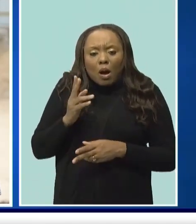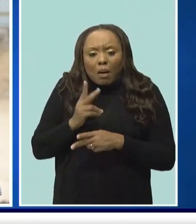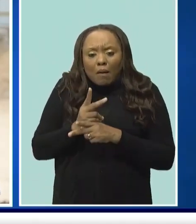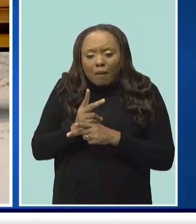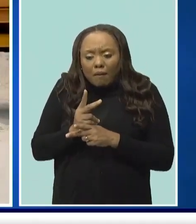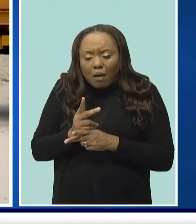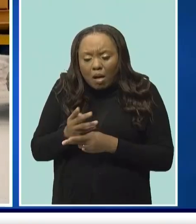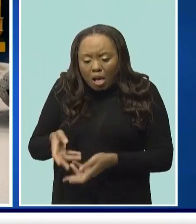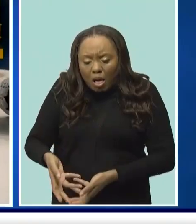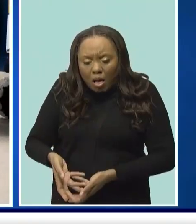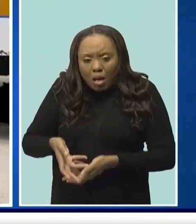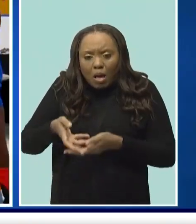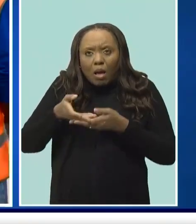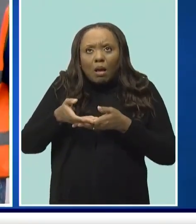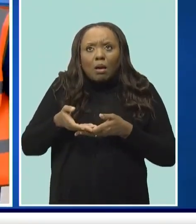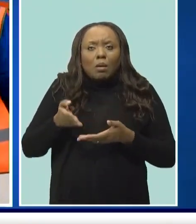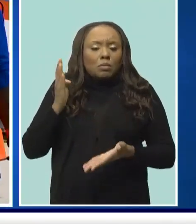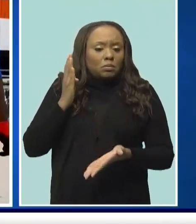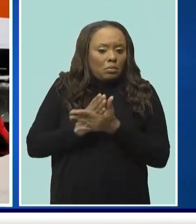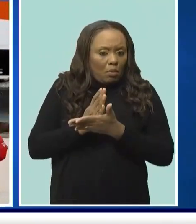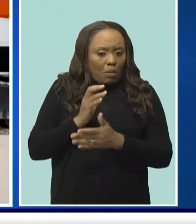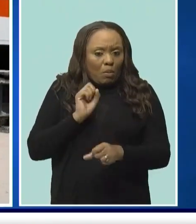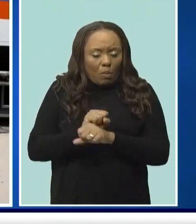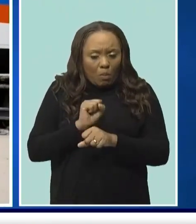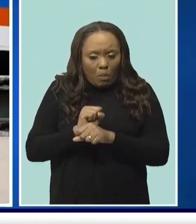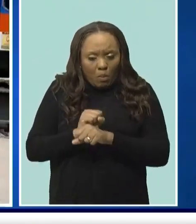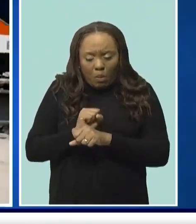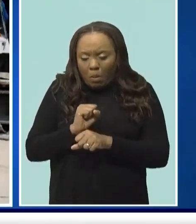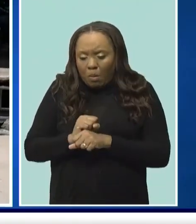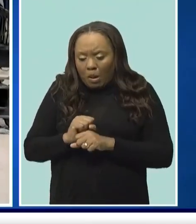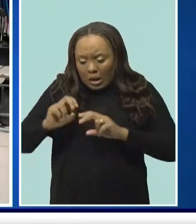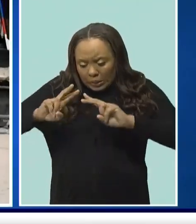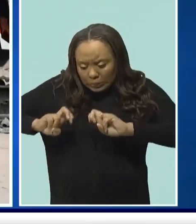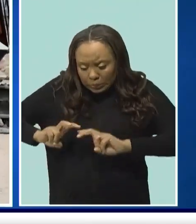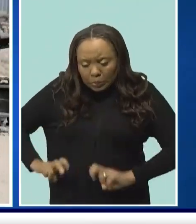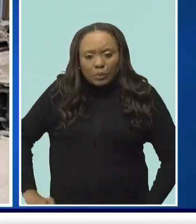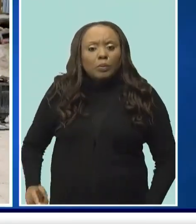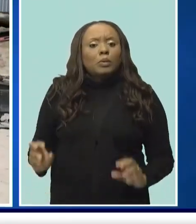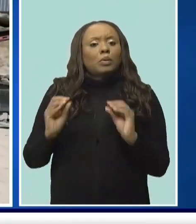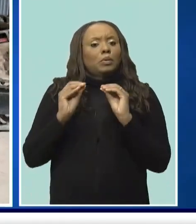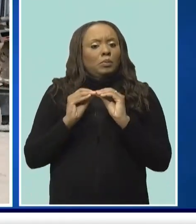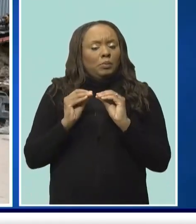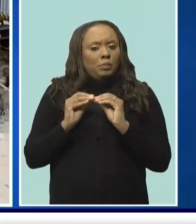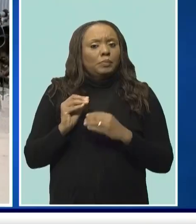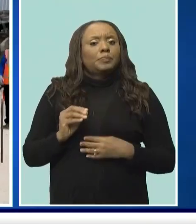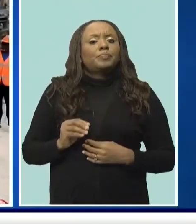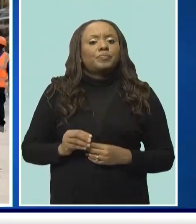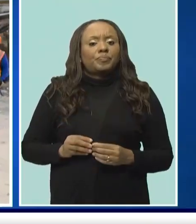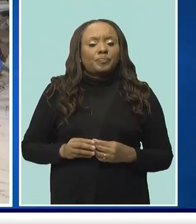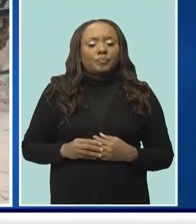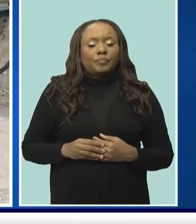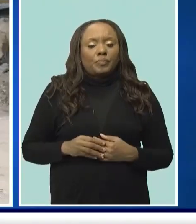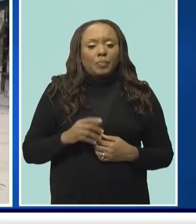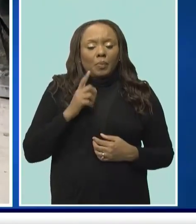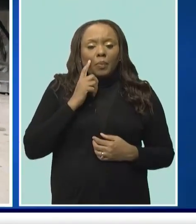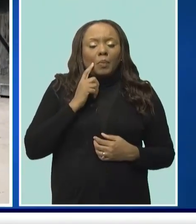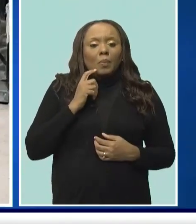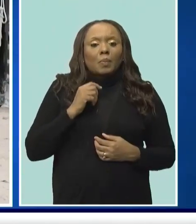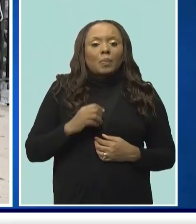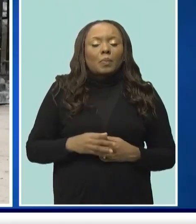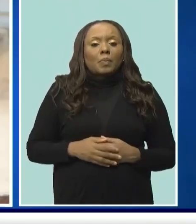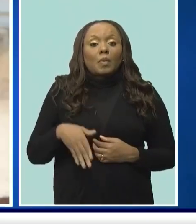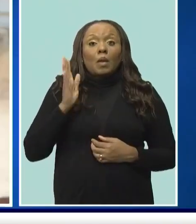will then stop work, excavate that archaeological material so that work can continue. But what the archaeological material will help